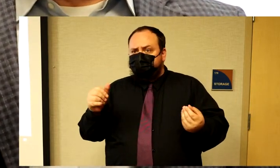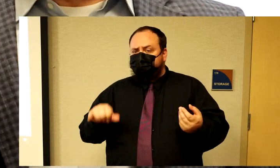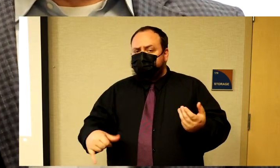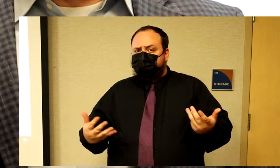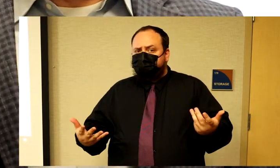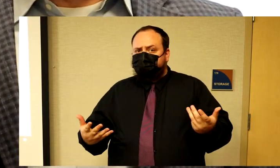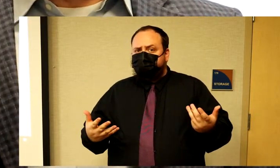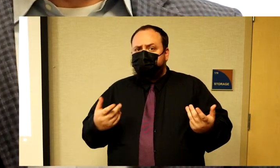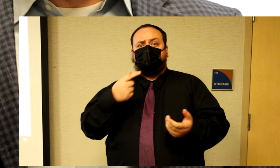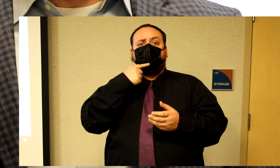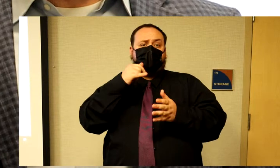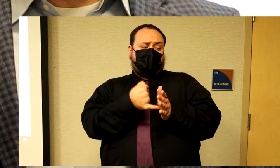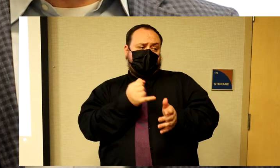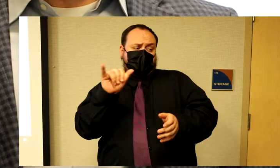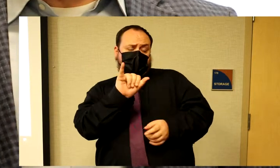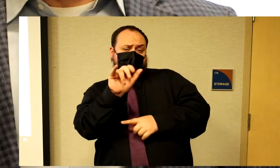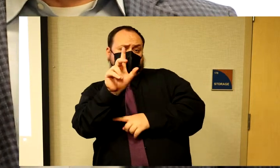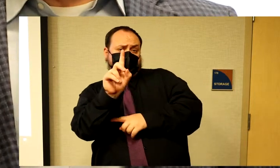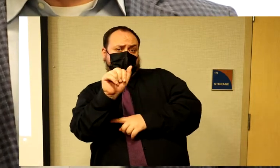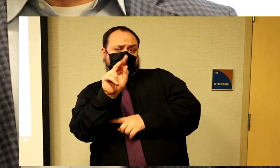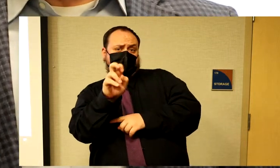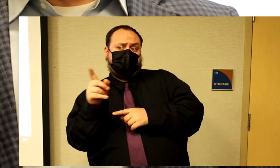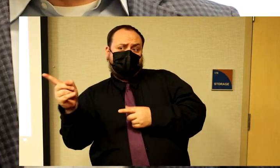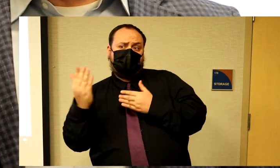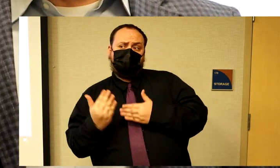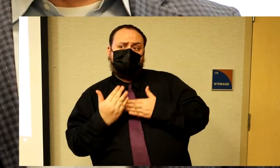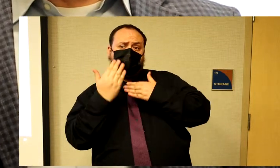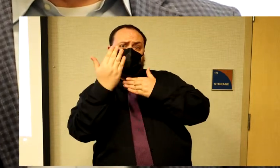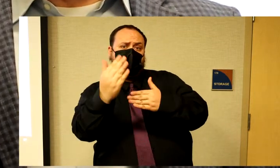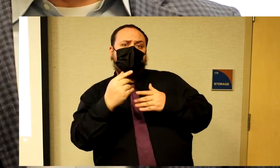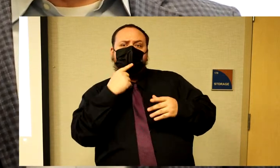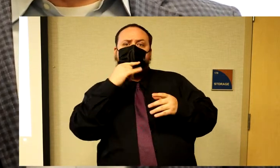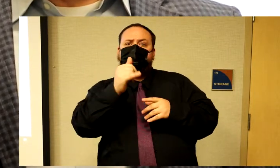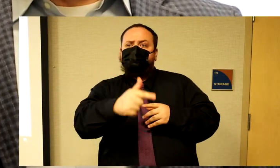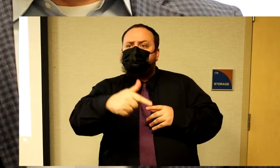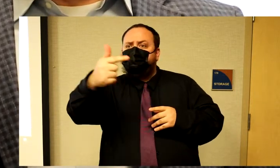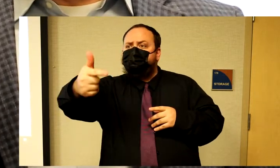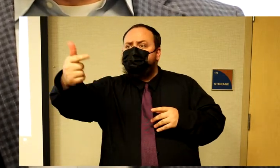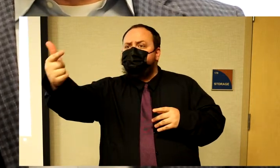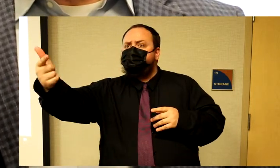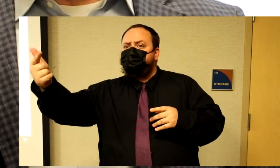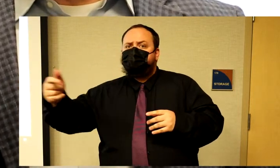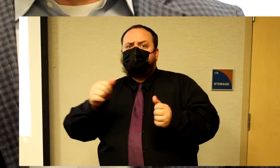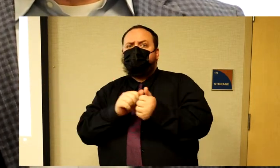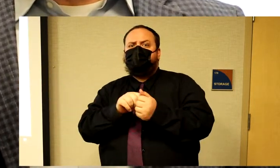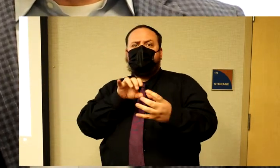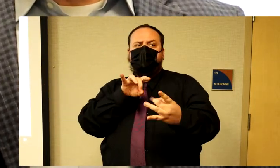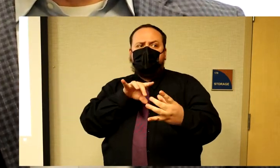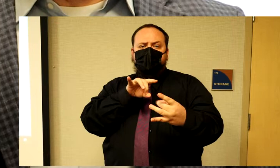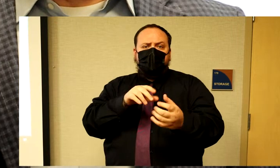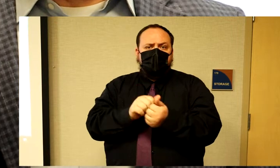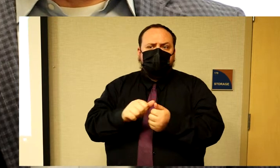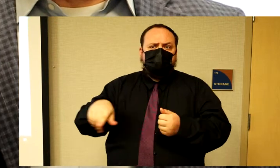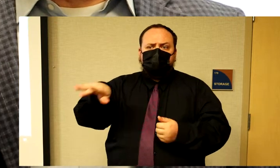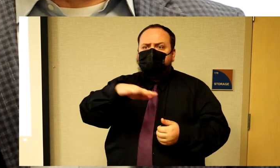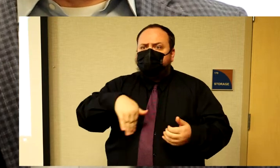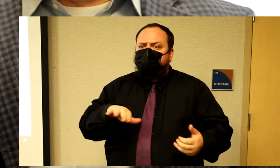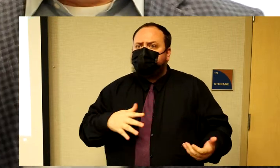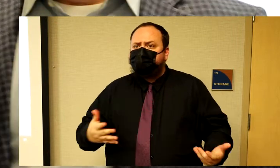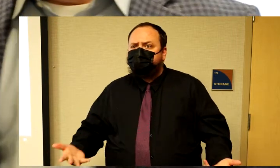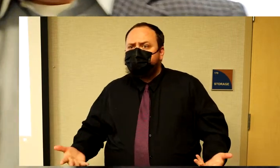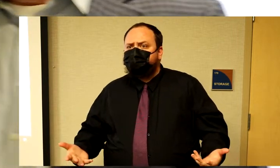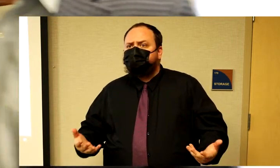think just as Dave was suggesting, just going down the line, getting feedback from you all. I would agree with Dave that we should take